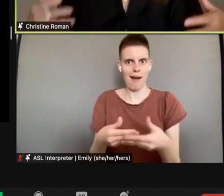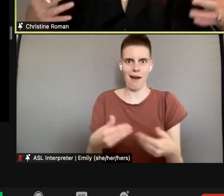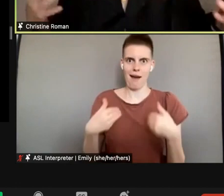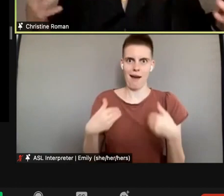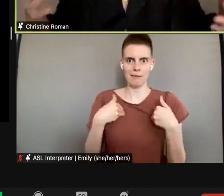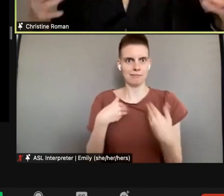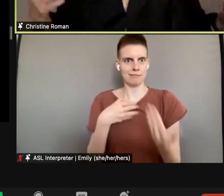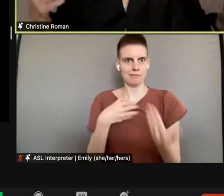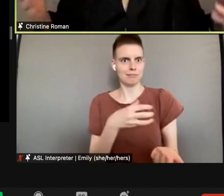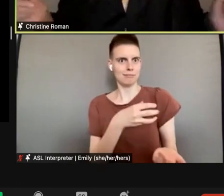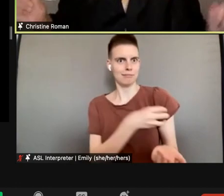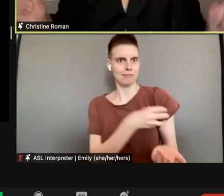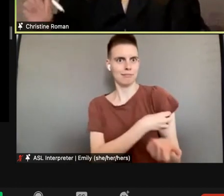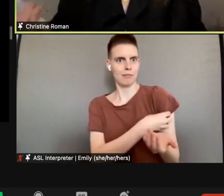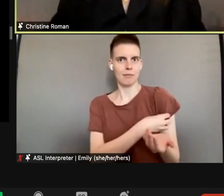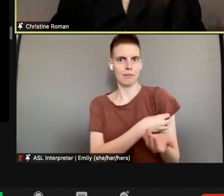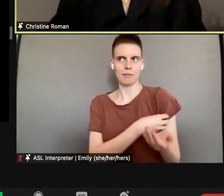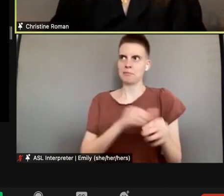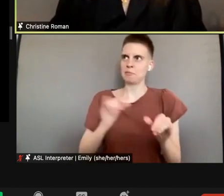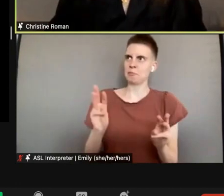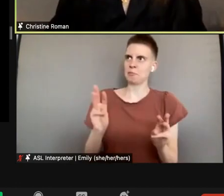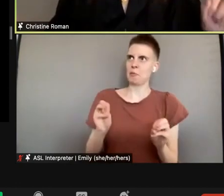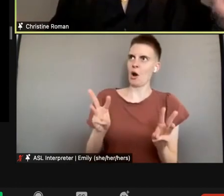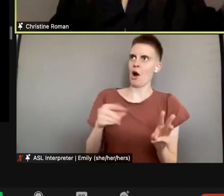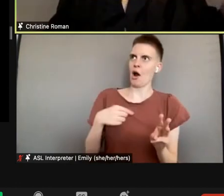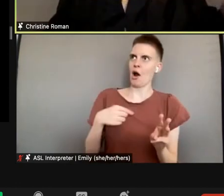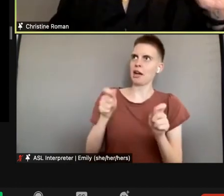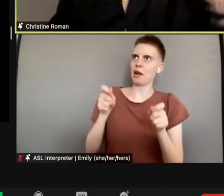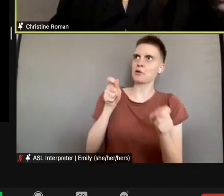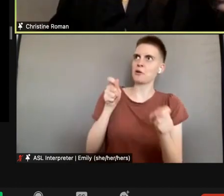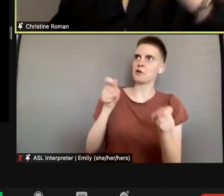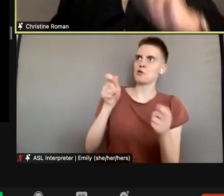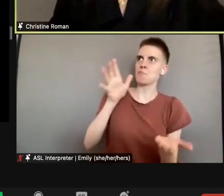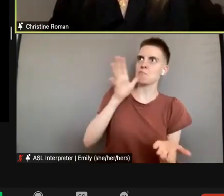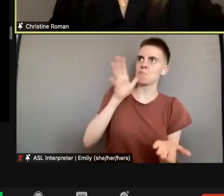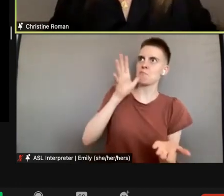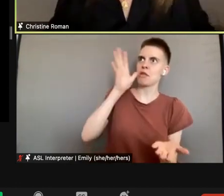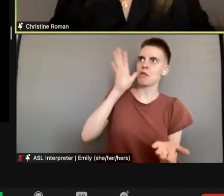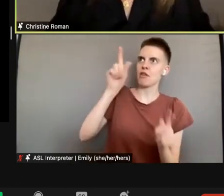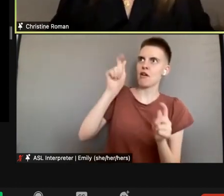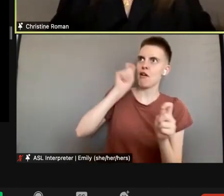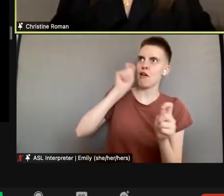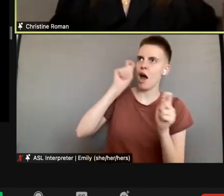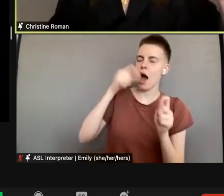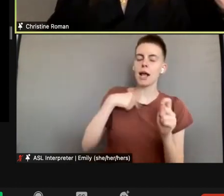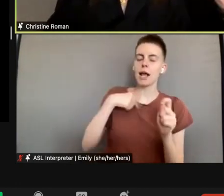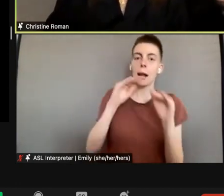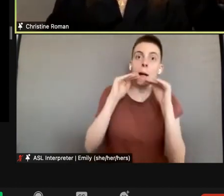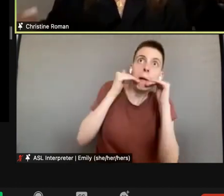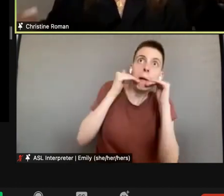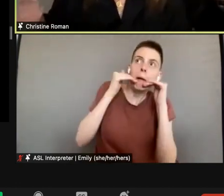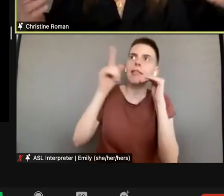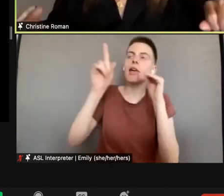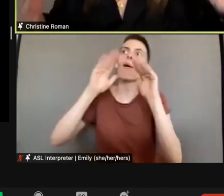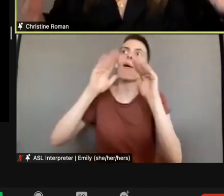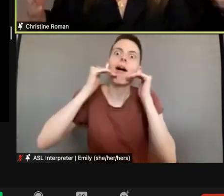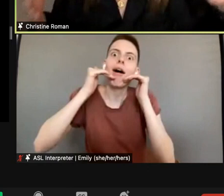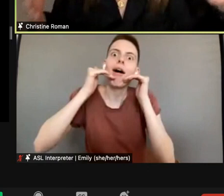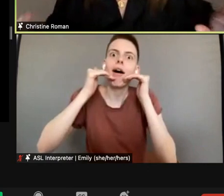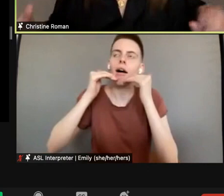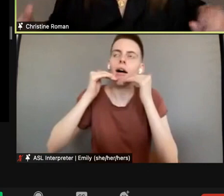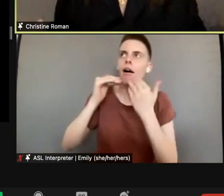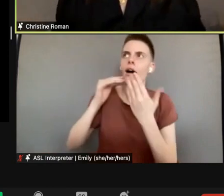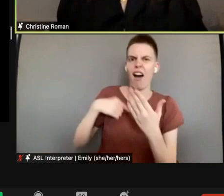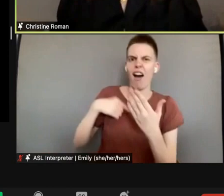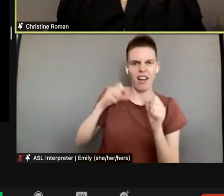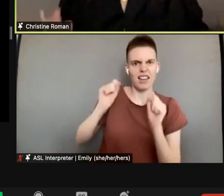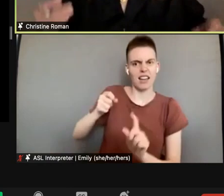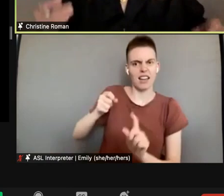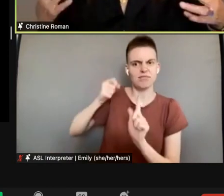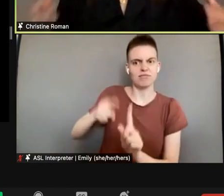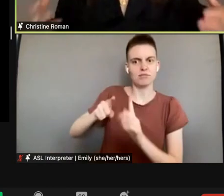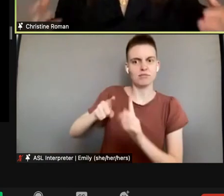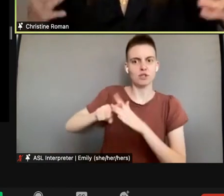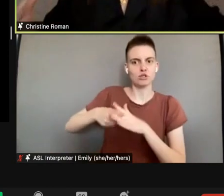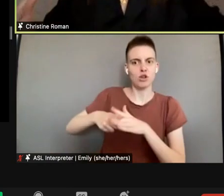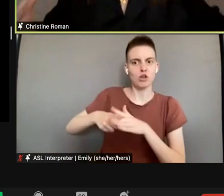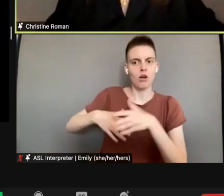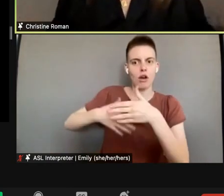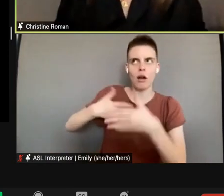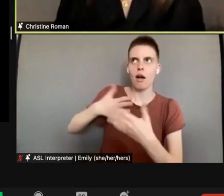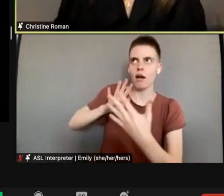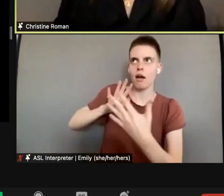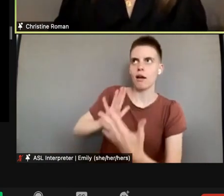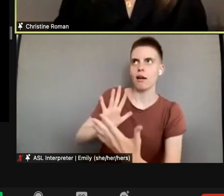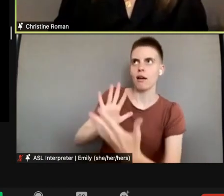I have a little control here. I can do something and make something happen, and I can start the music. We can